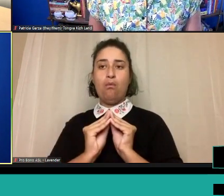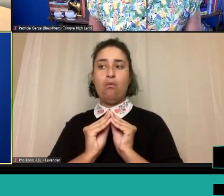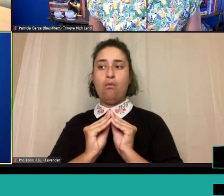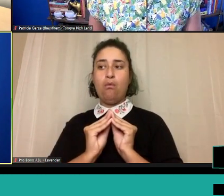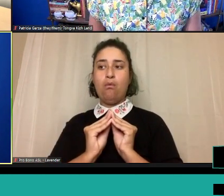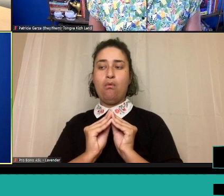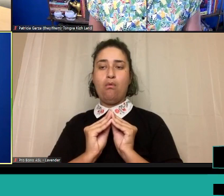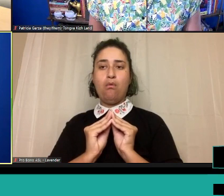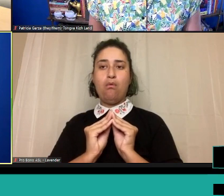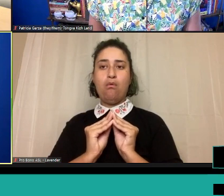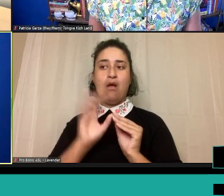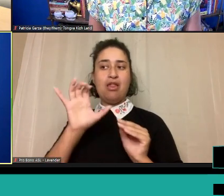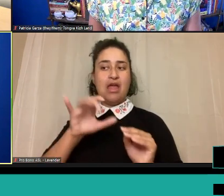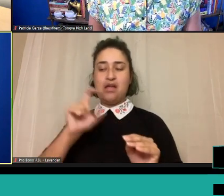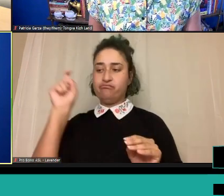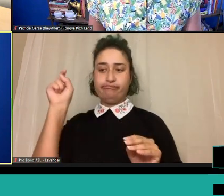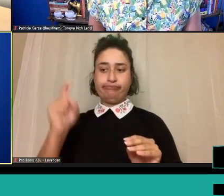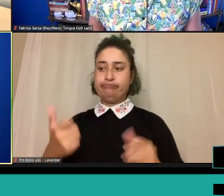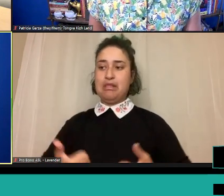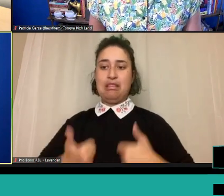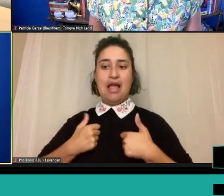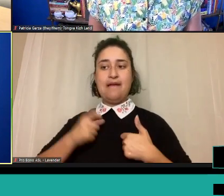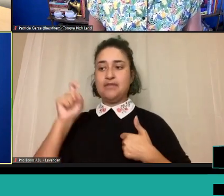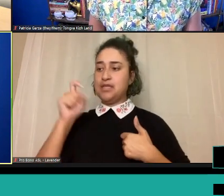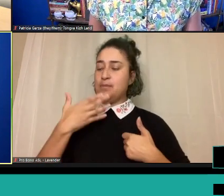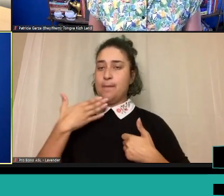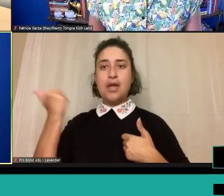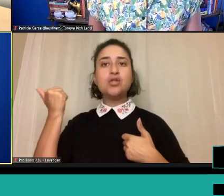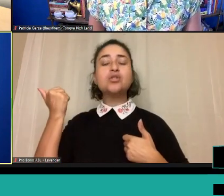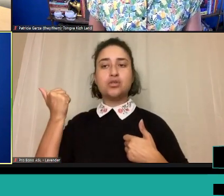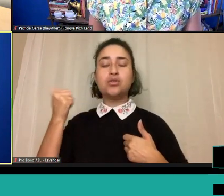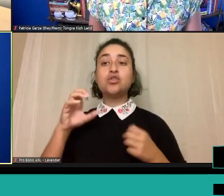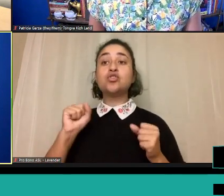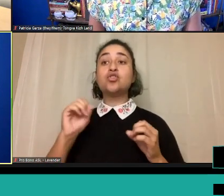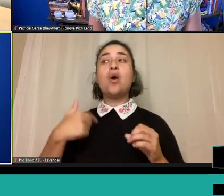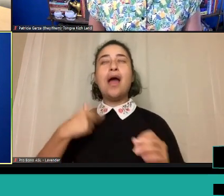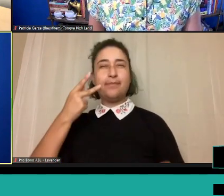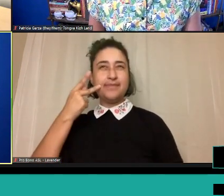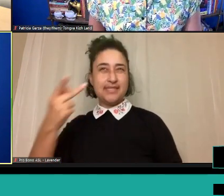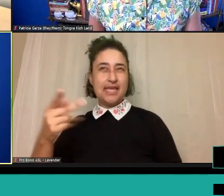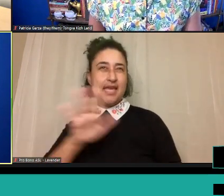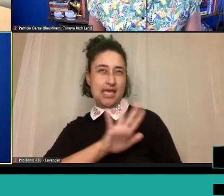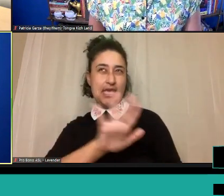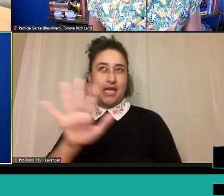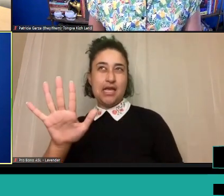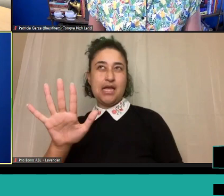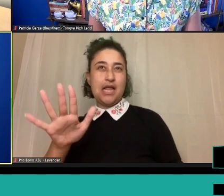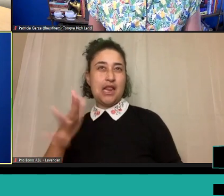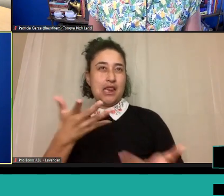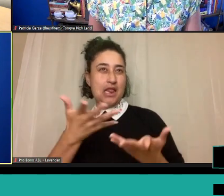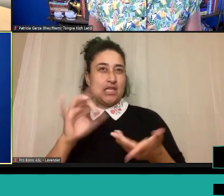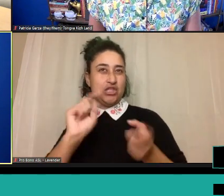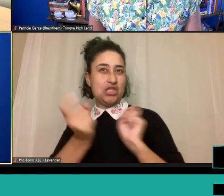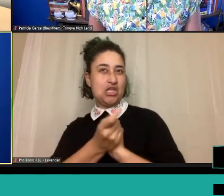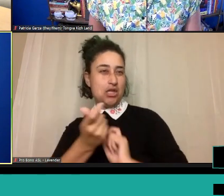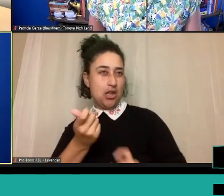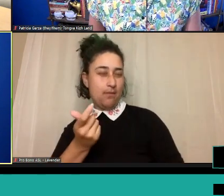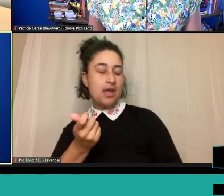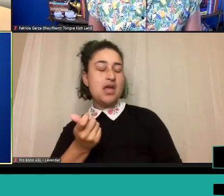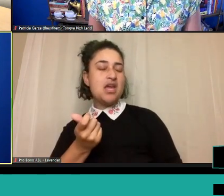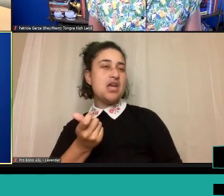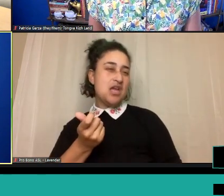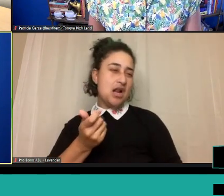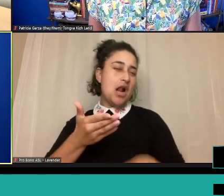that the quality of life needs to be better. And so I am seeing, you know, things changing a little bit, bit by bit,